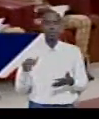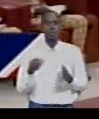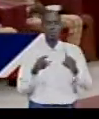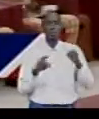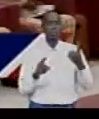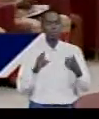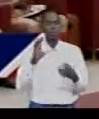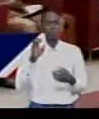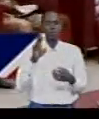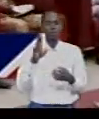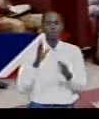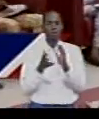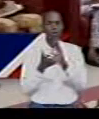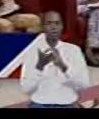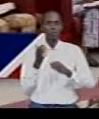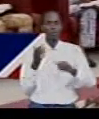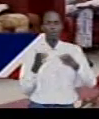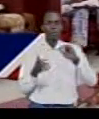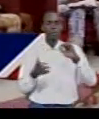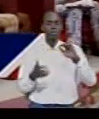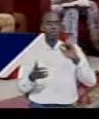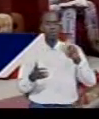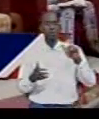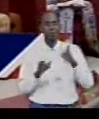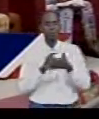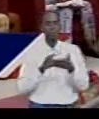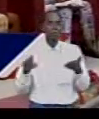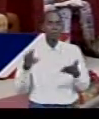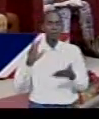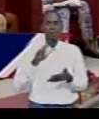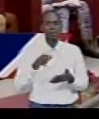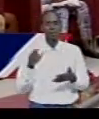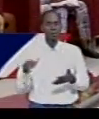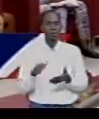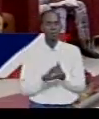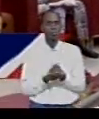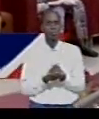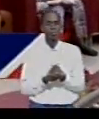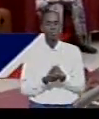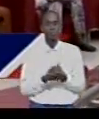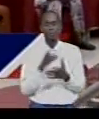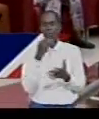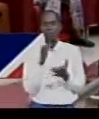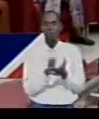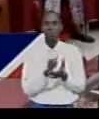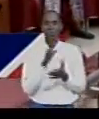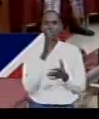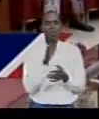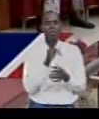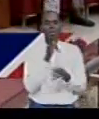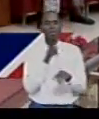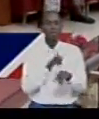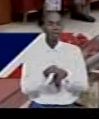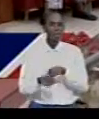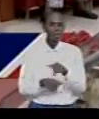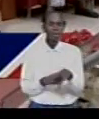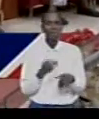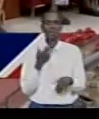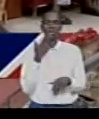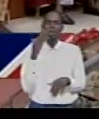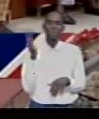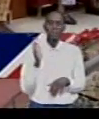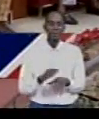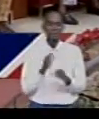chapter 15, reading from verse 33. It says, be not deceived. Evil